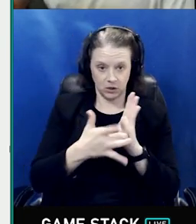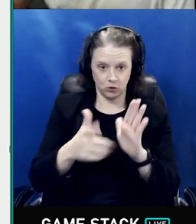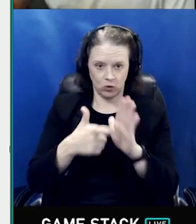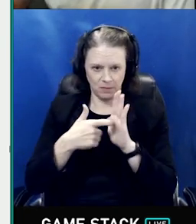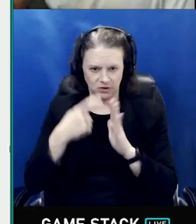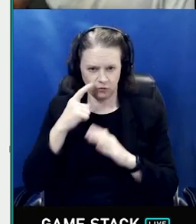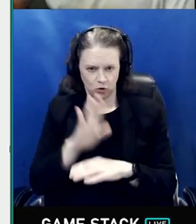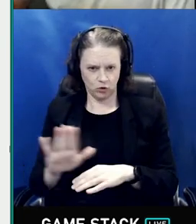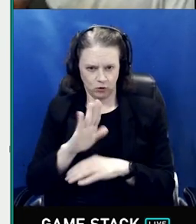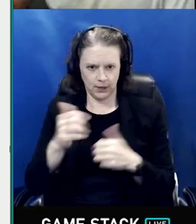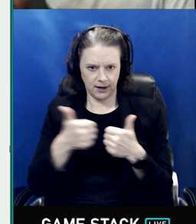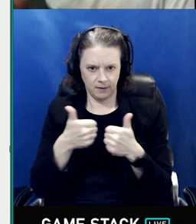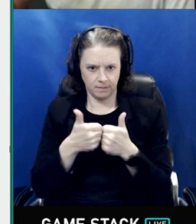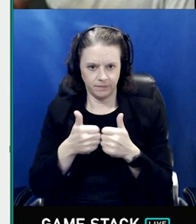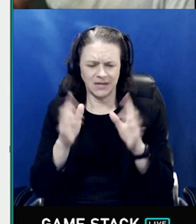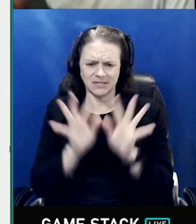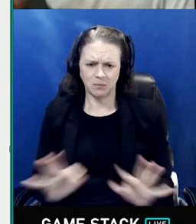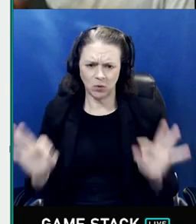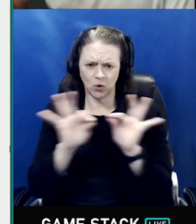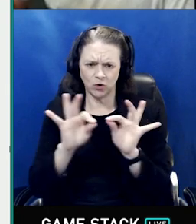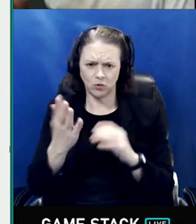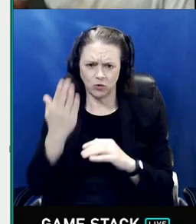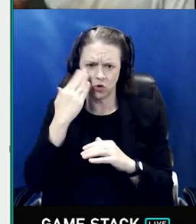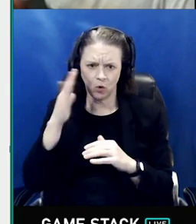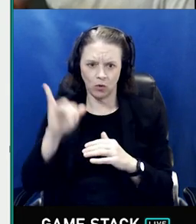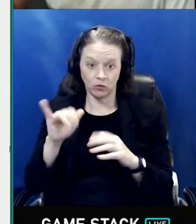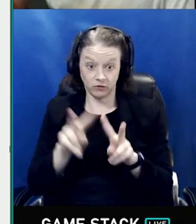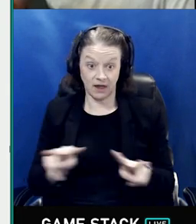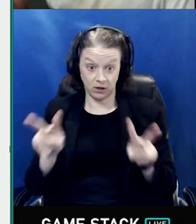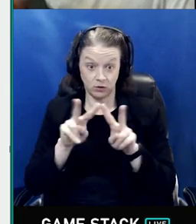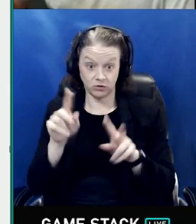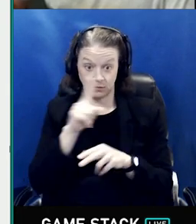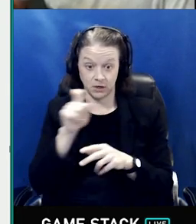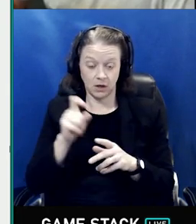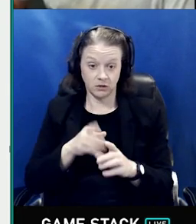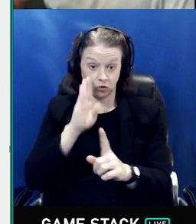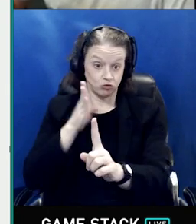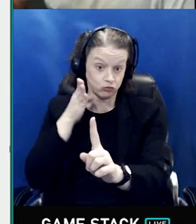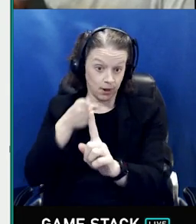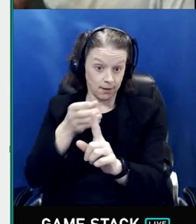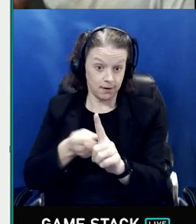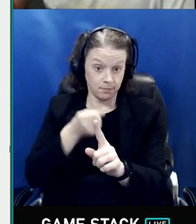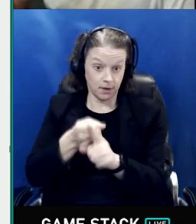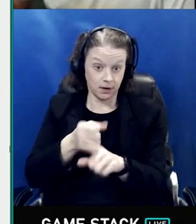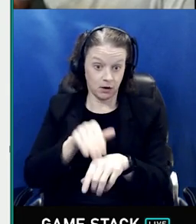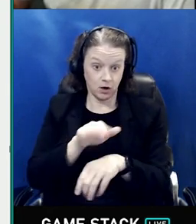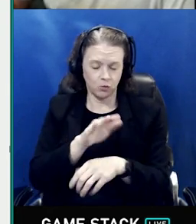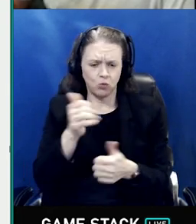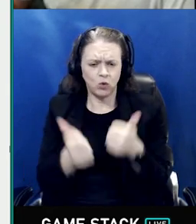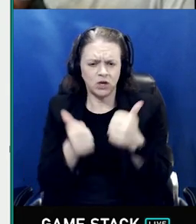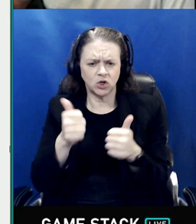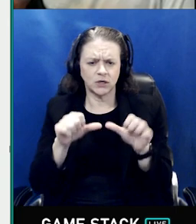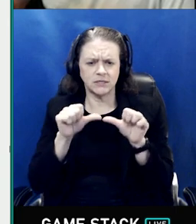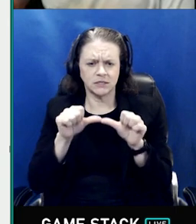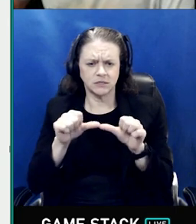And it's critical you know these values because they have a direct impact on what consistency model you choose.